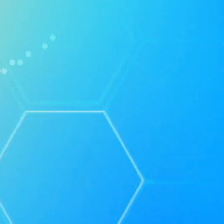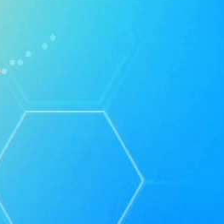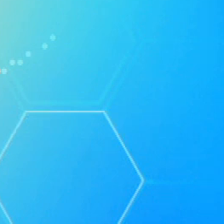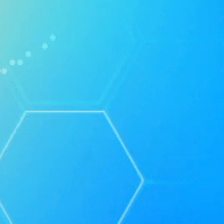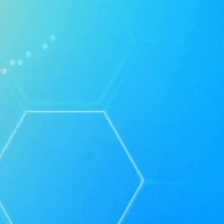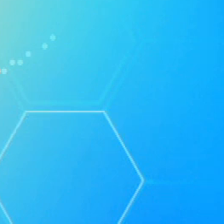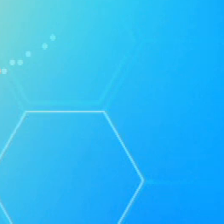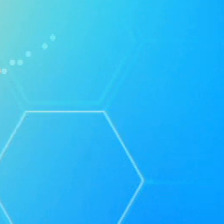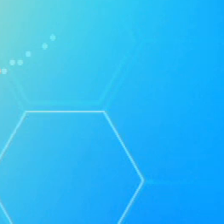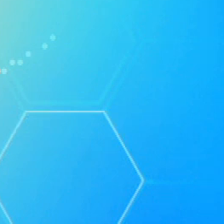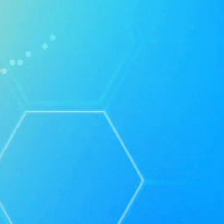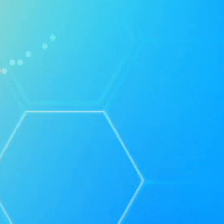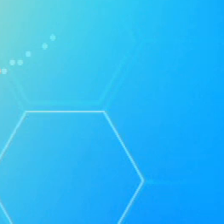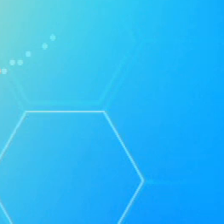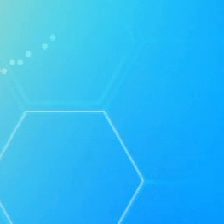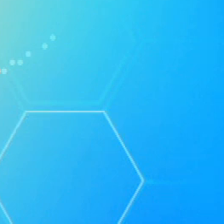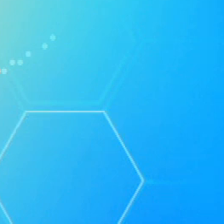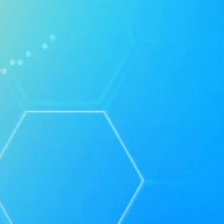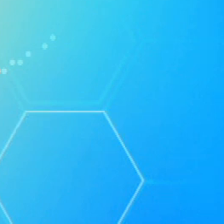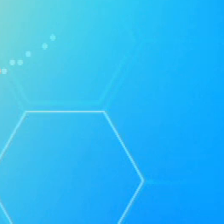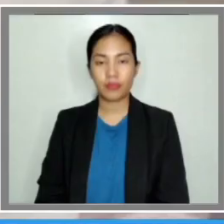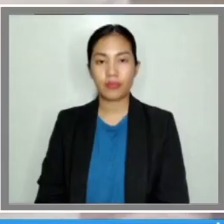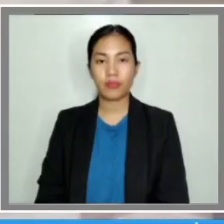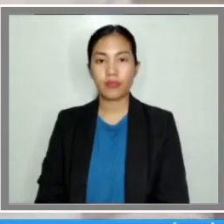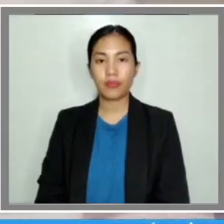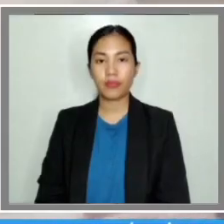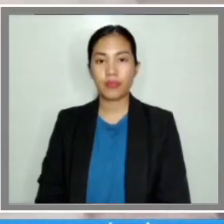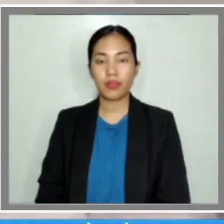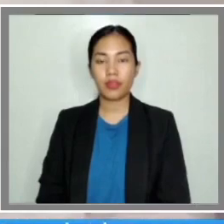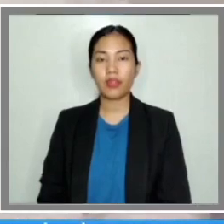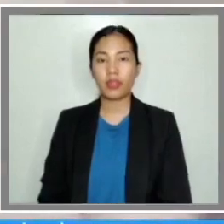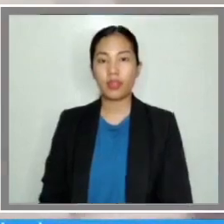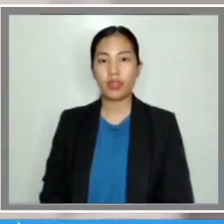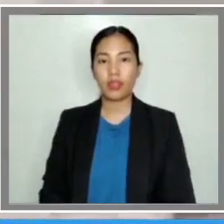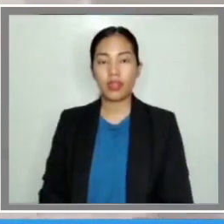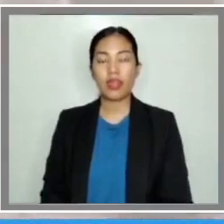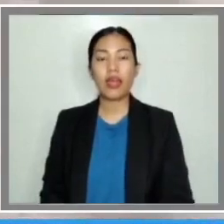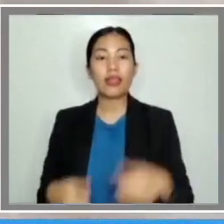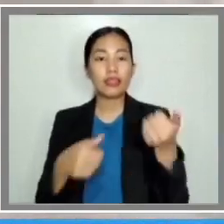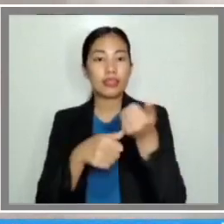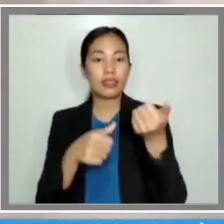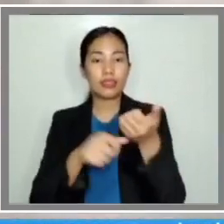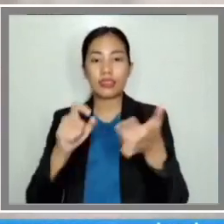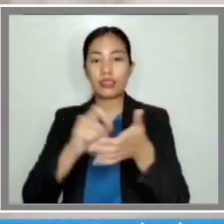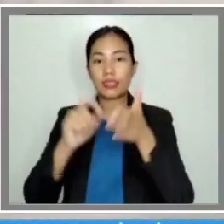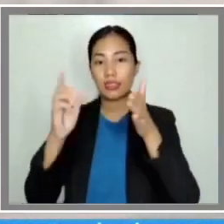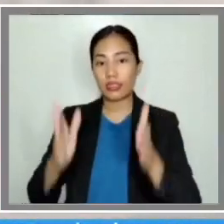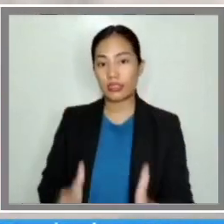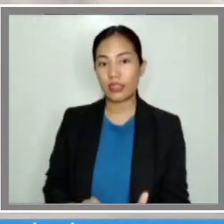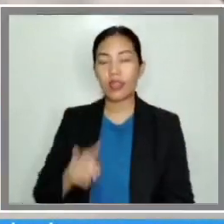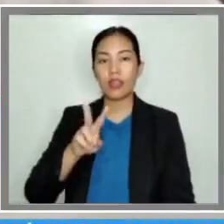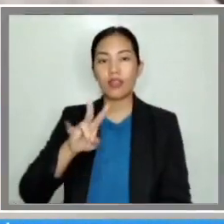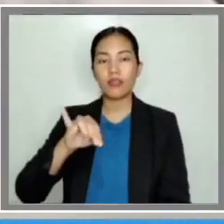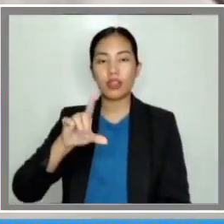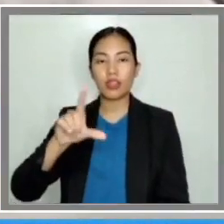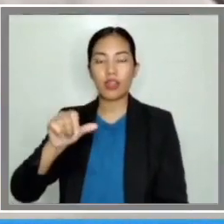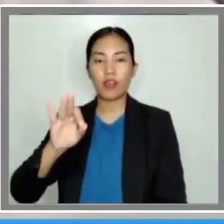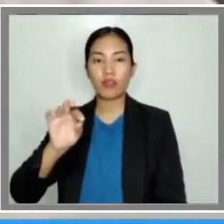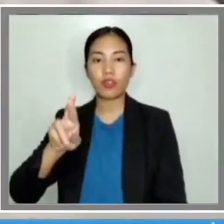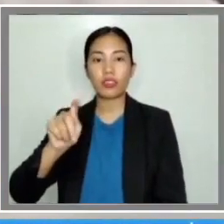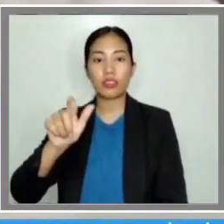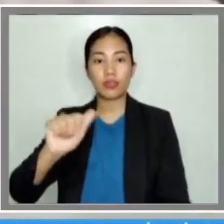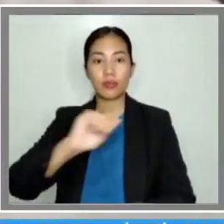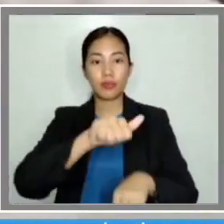Joseph? Connie, si DOTR Assistant Secretary for Communications Sector Villacorta ang itinalagang officer in charge,